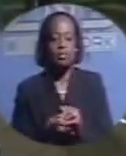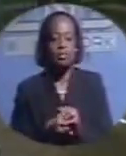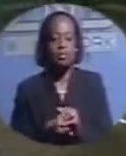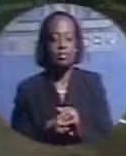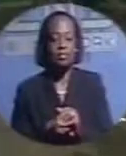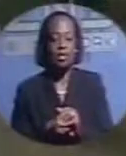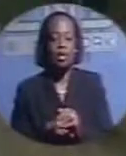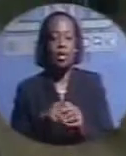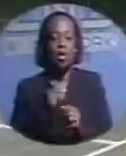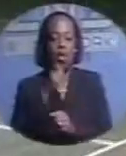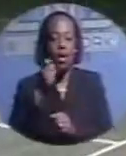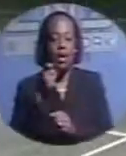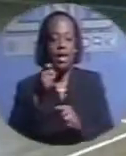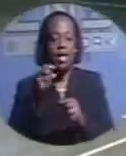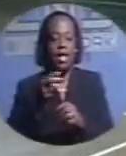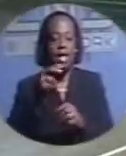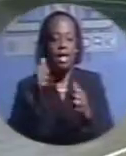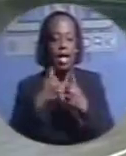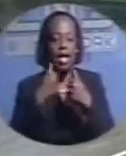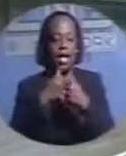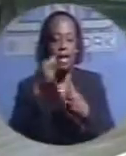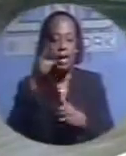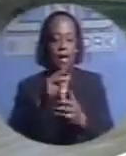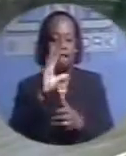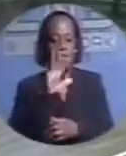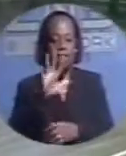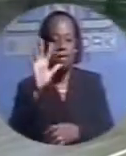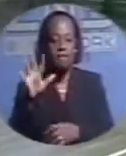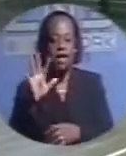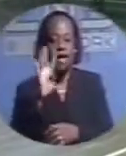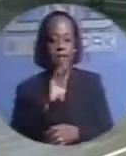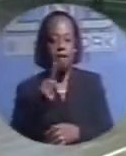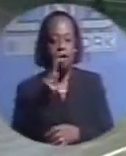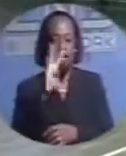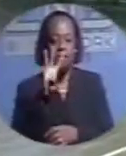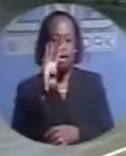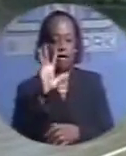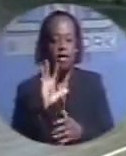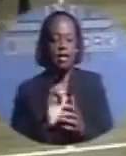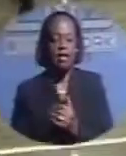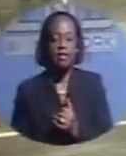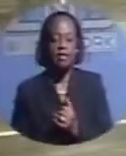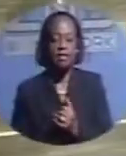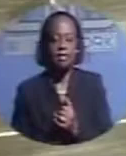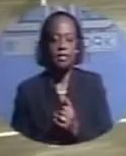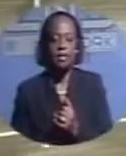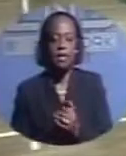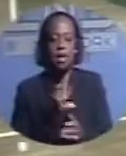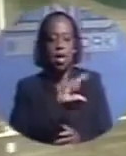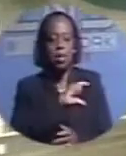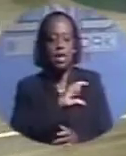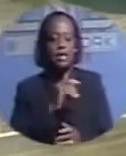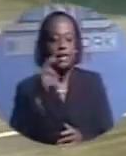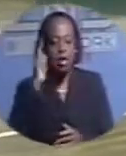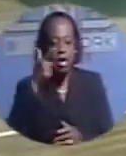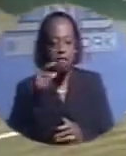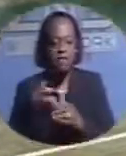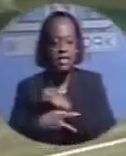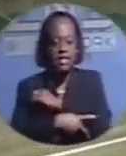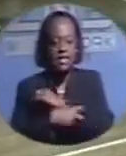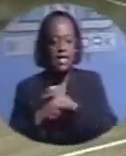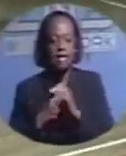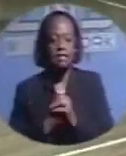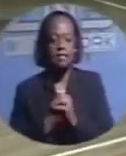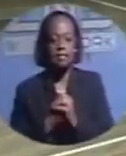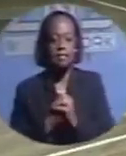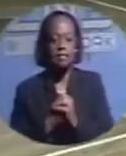with a game-high 23, but the Police trail 55-45, heading to the fourth. Police looking for the steal here, but Curtis takes